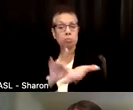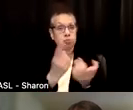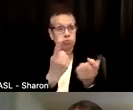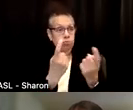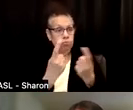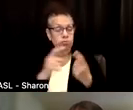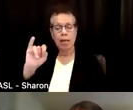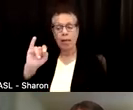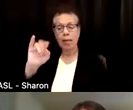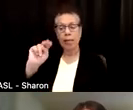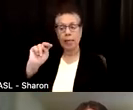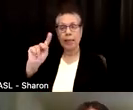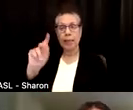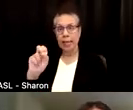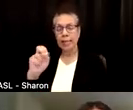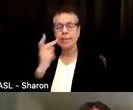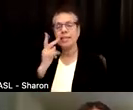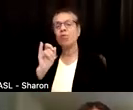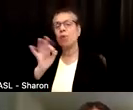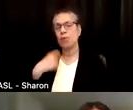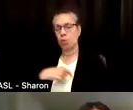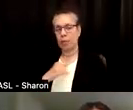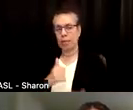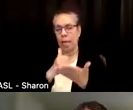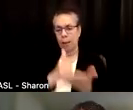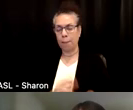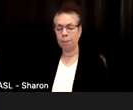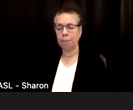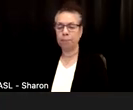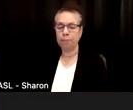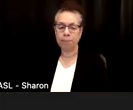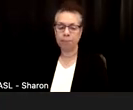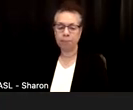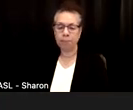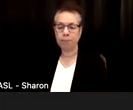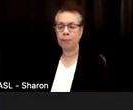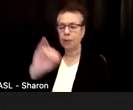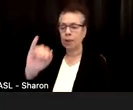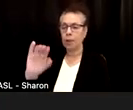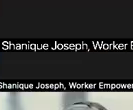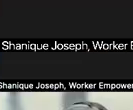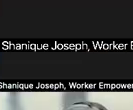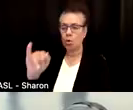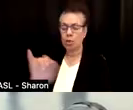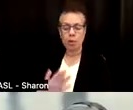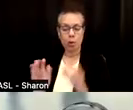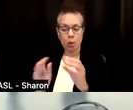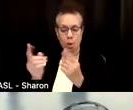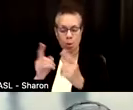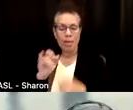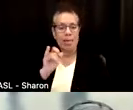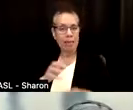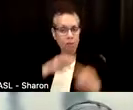help with. Great. Great. We don't have other questions in the Q&A, and just in case people are having a hard time